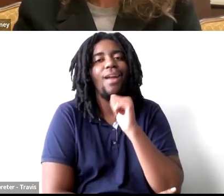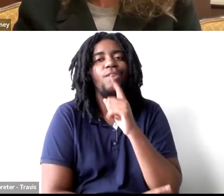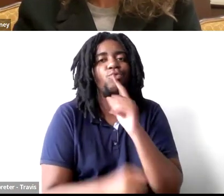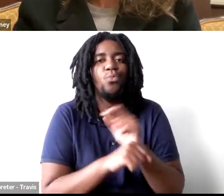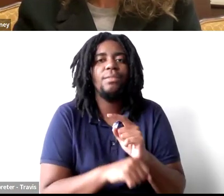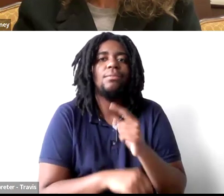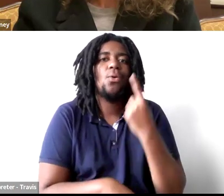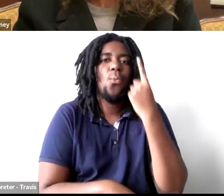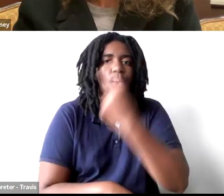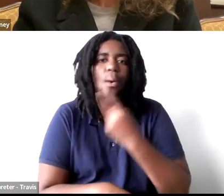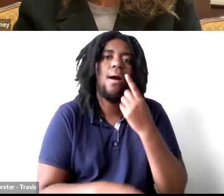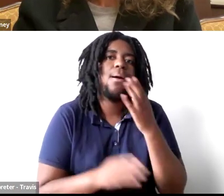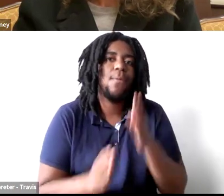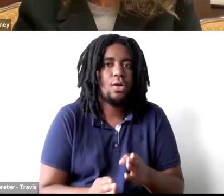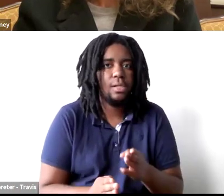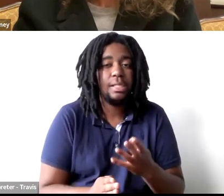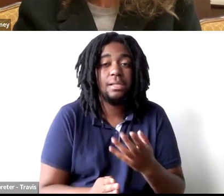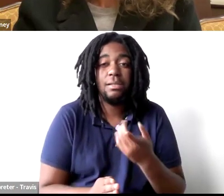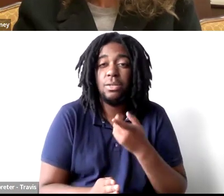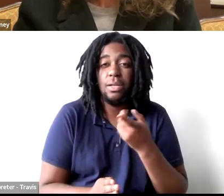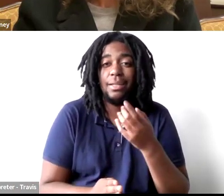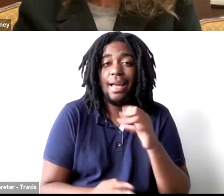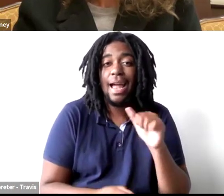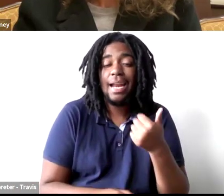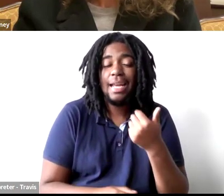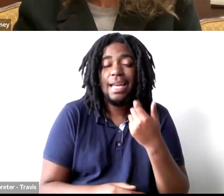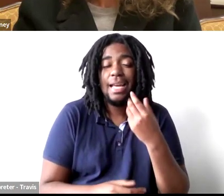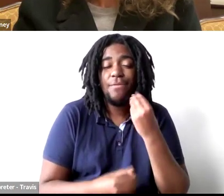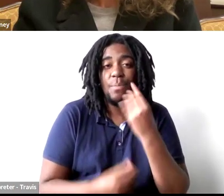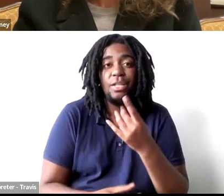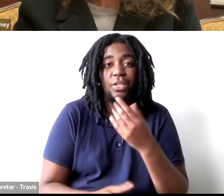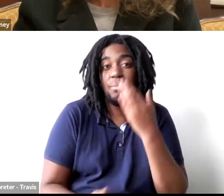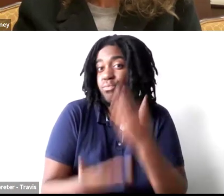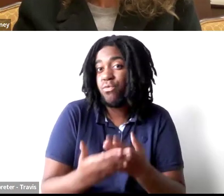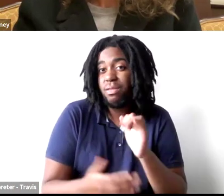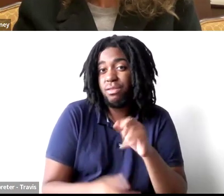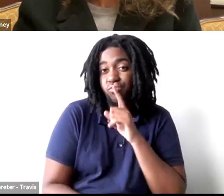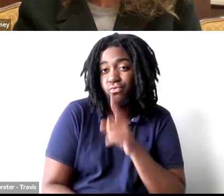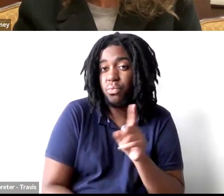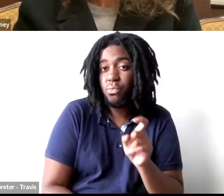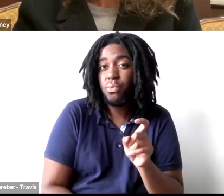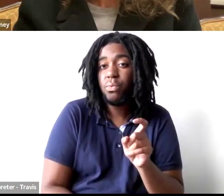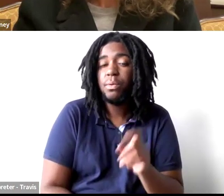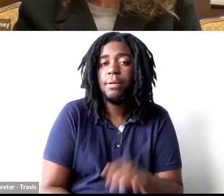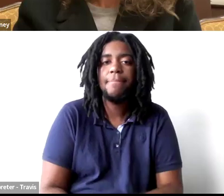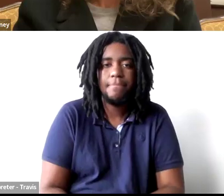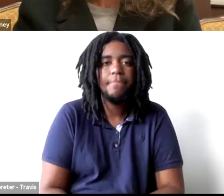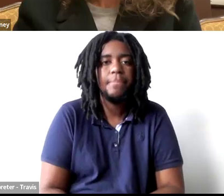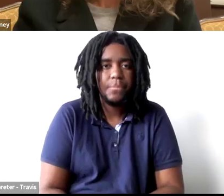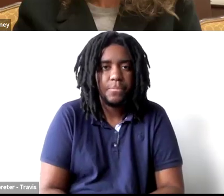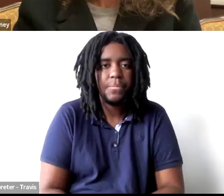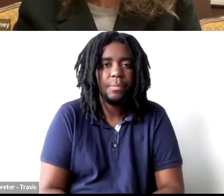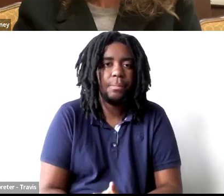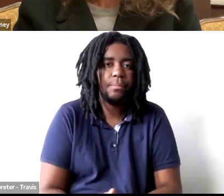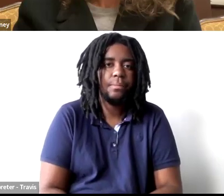to that? And are there any clues from looking at that portrait and comparing it to, say,